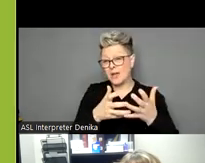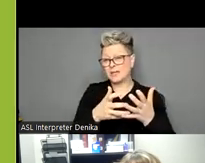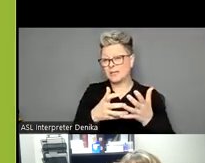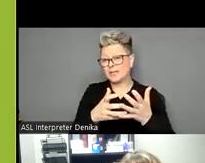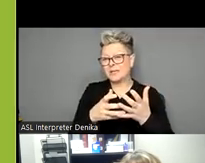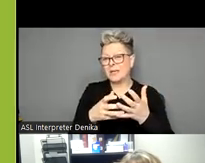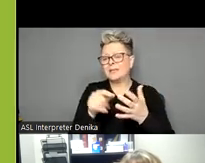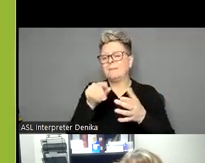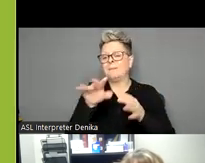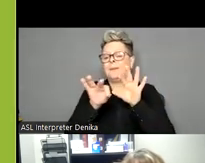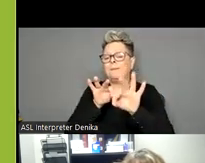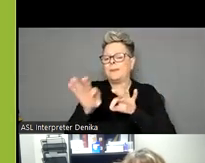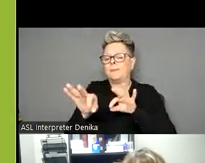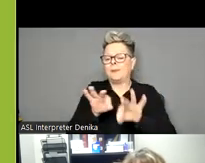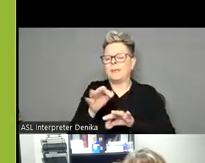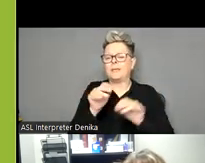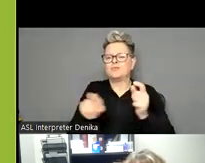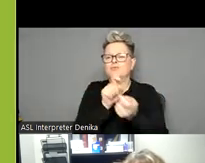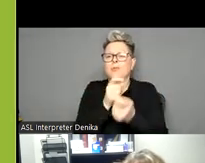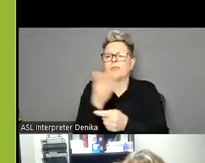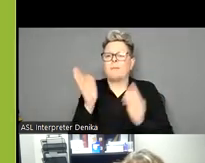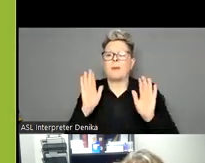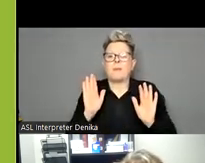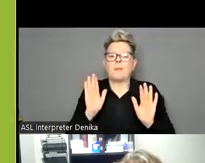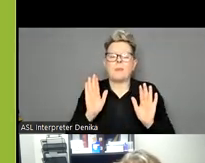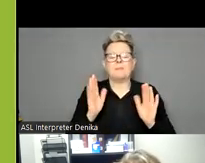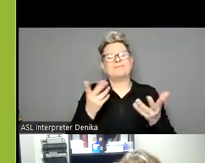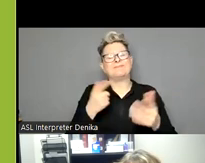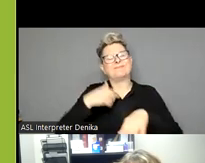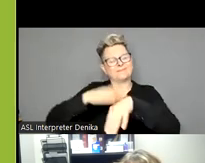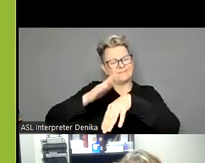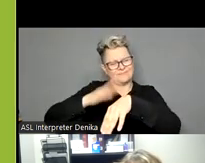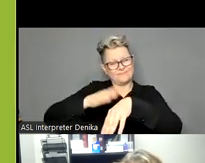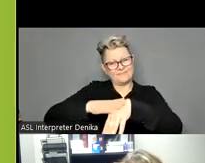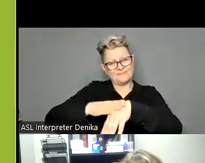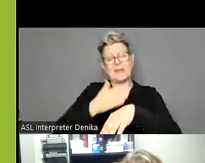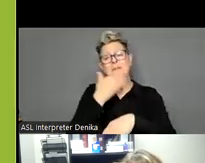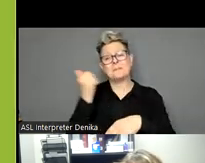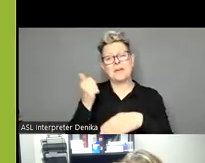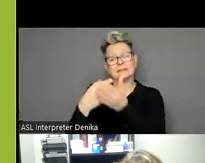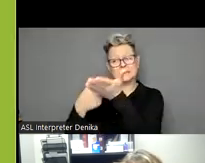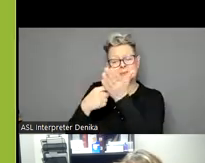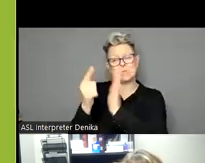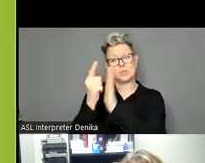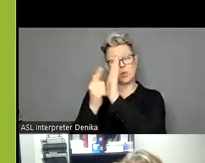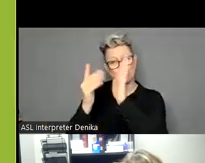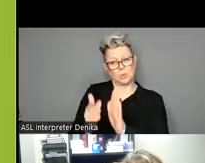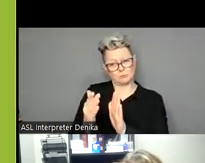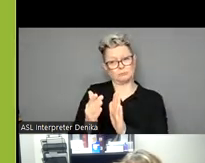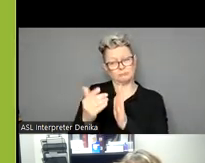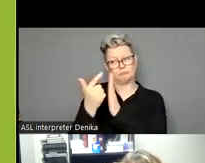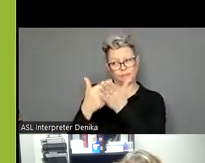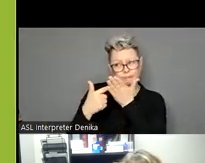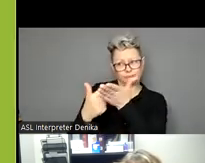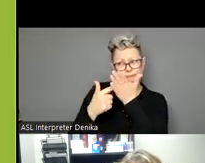particular bank. So I would caution you to talk to a lawyer about the particular power of attorney that your